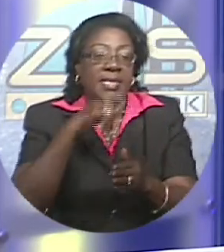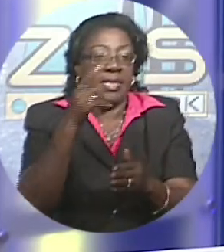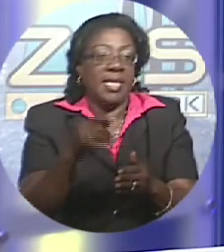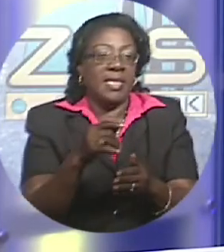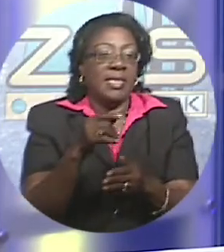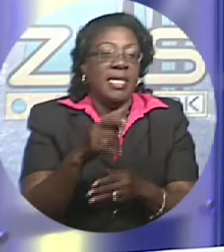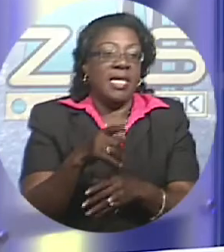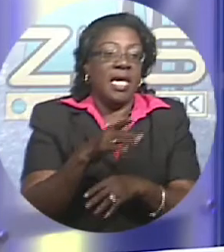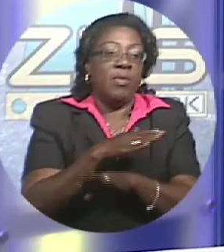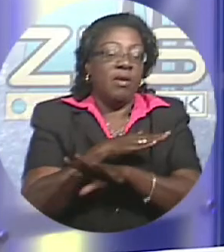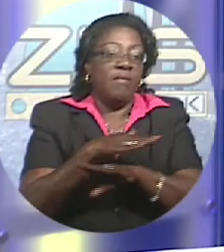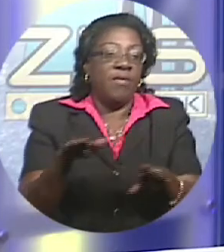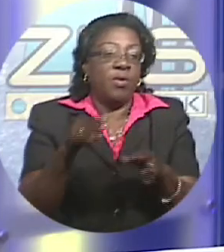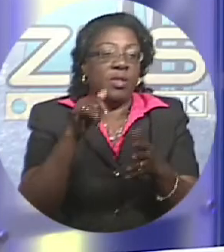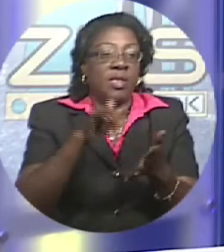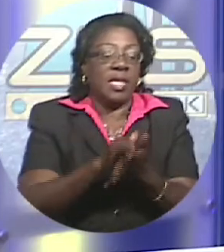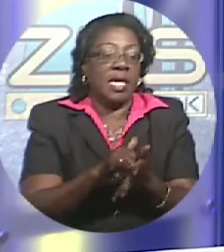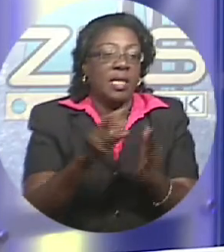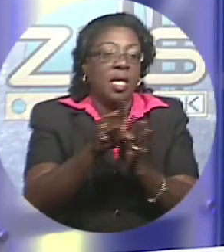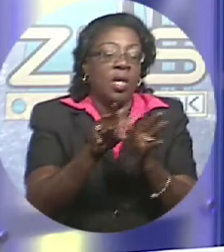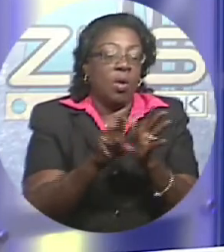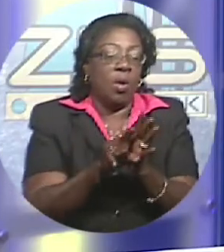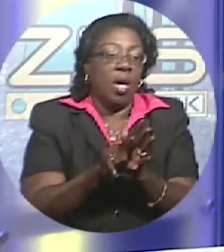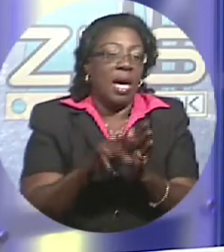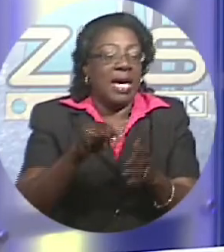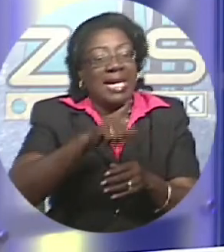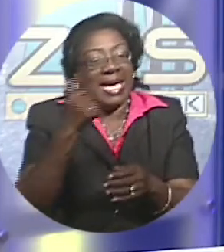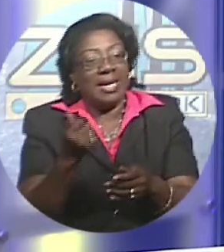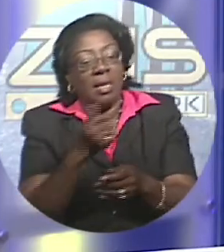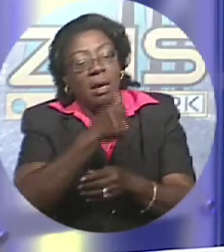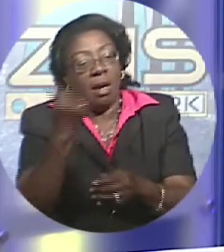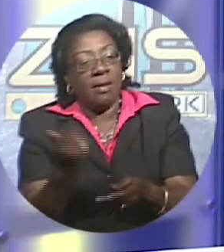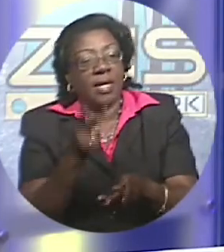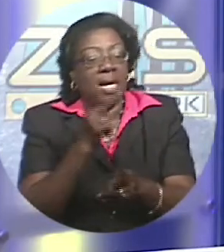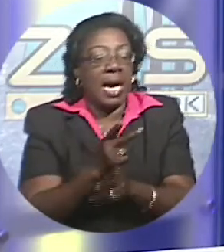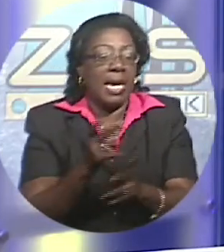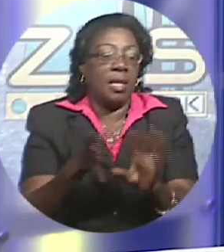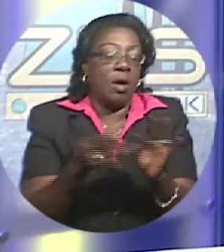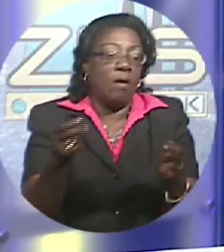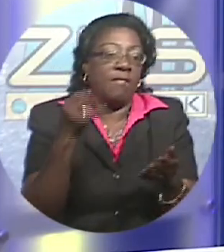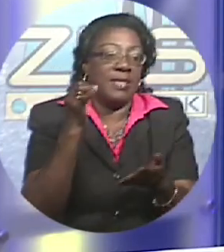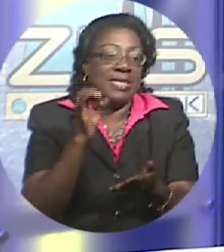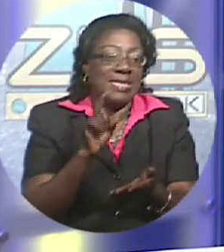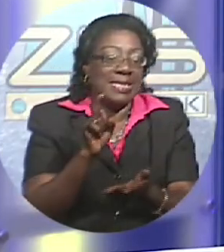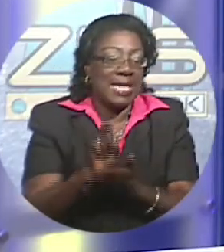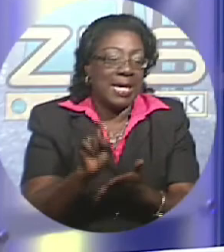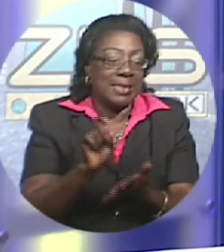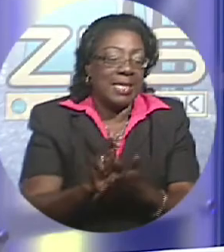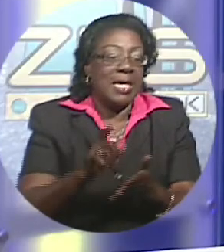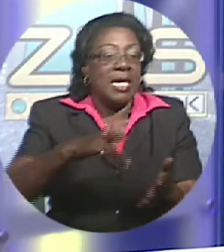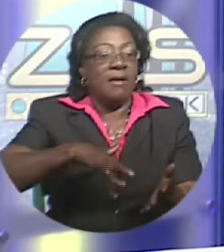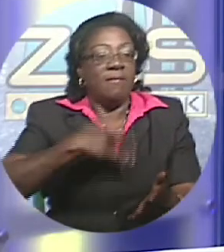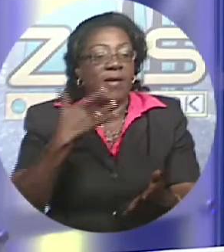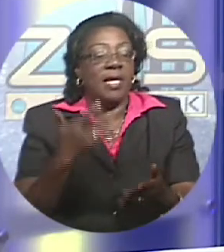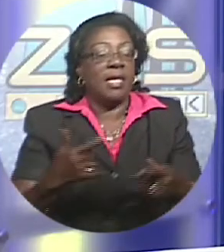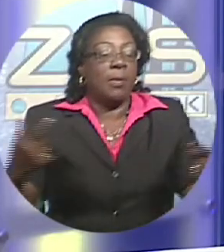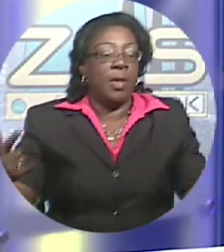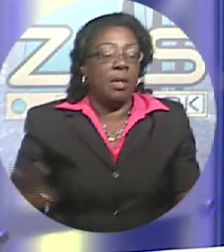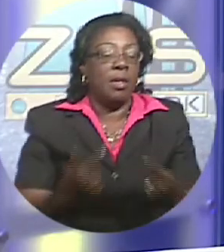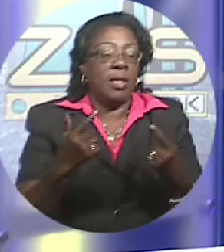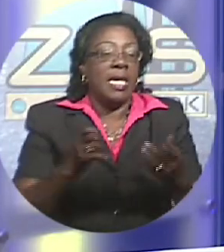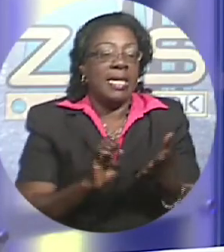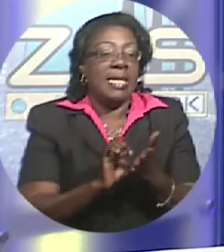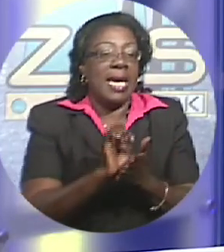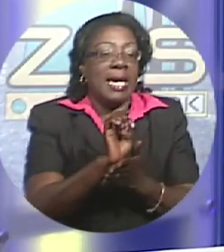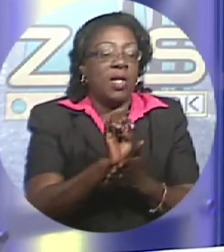would repeal VAT legislation and any other form of taxation he deems harmful to the country's economic growth. Speaking with ZNS